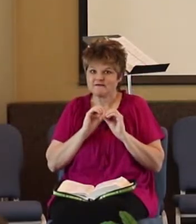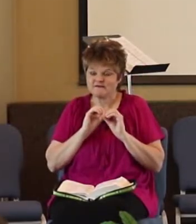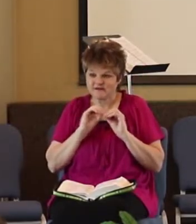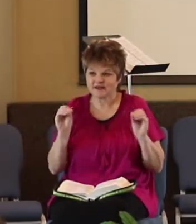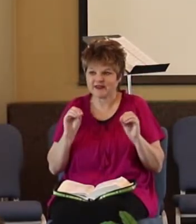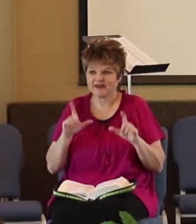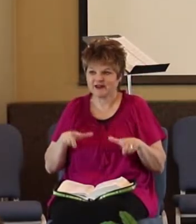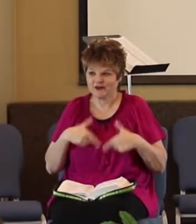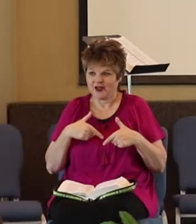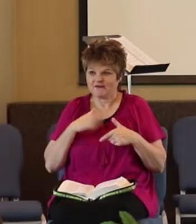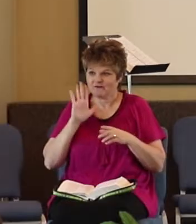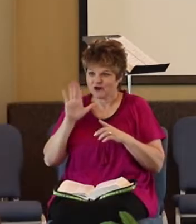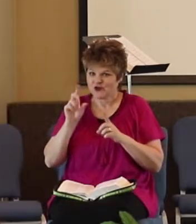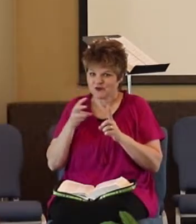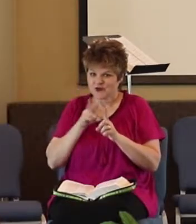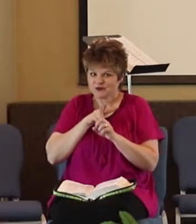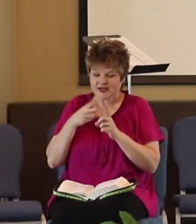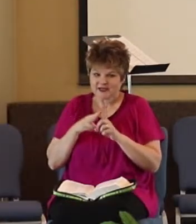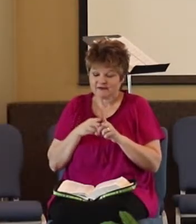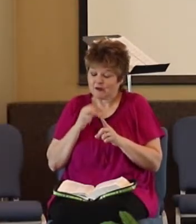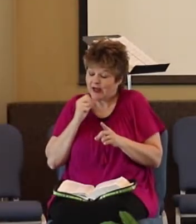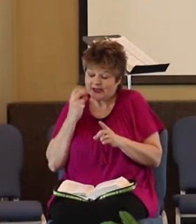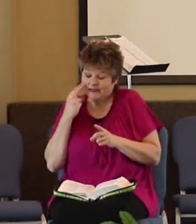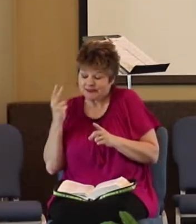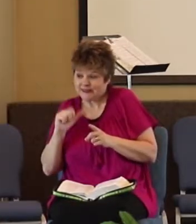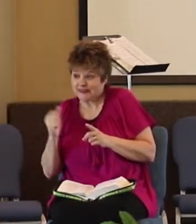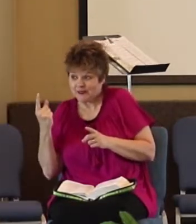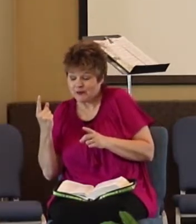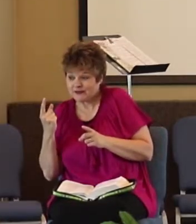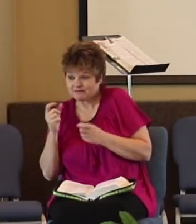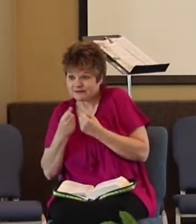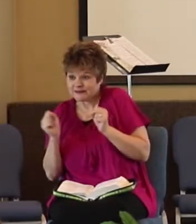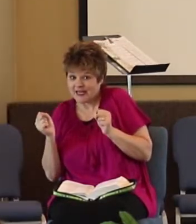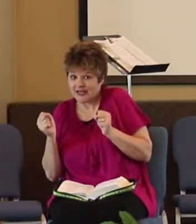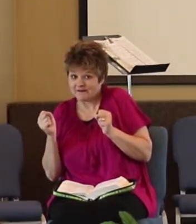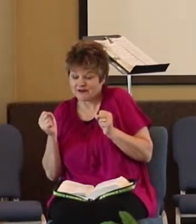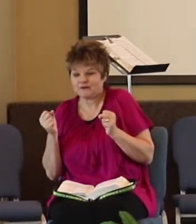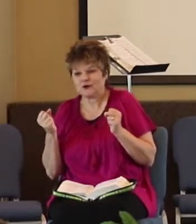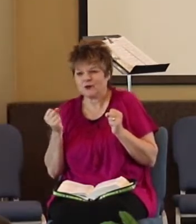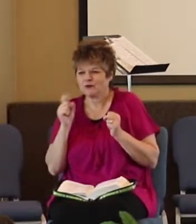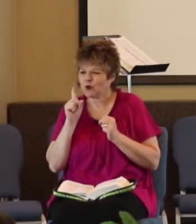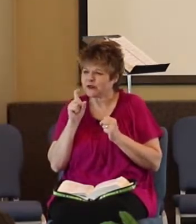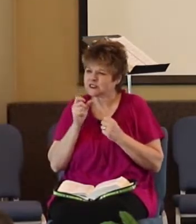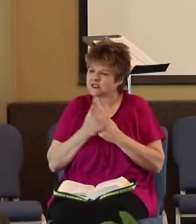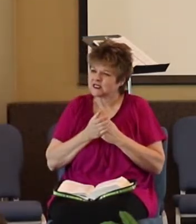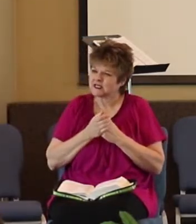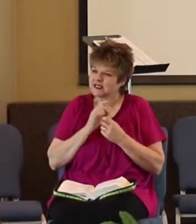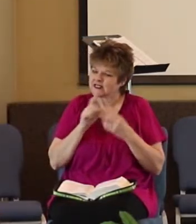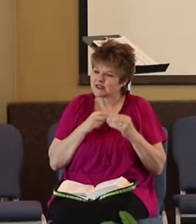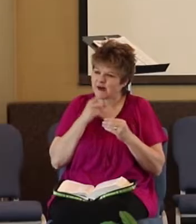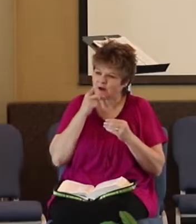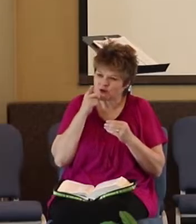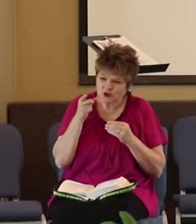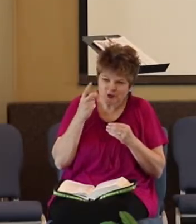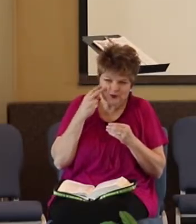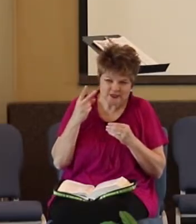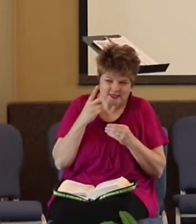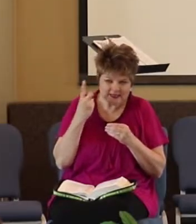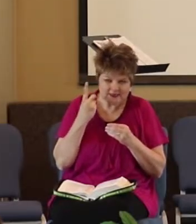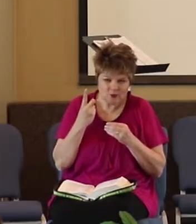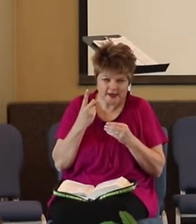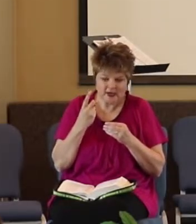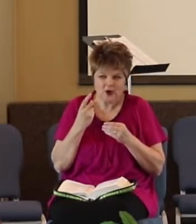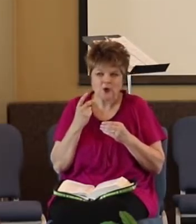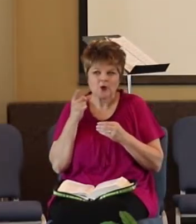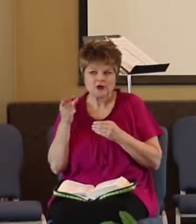to your perspective? Because I didn't see anybody saved. So here's the question. Is it about you seeing someone saved, or is it